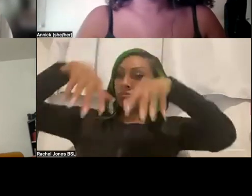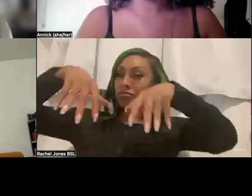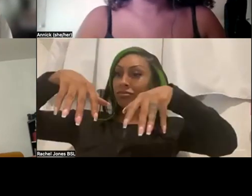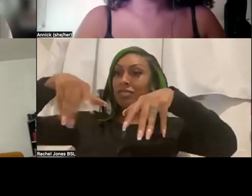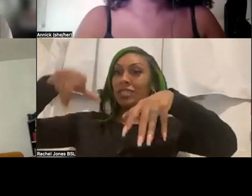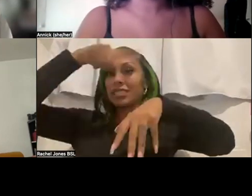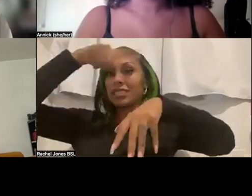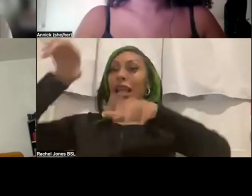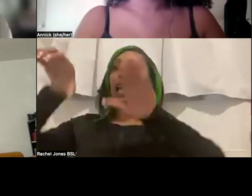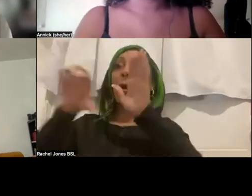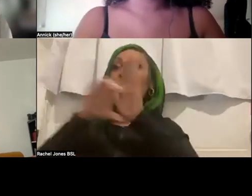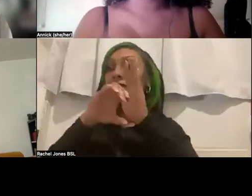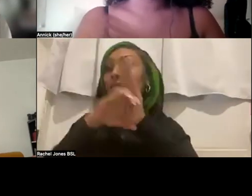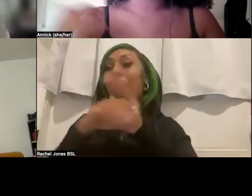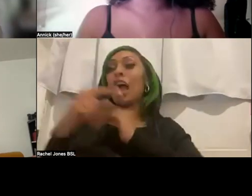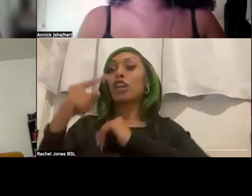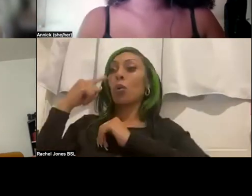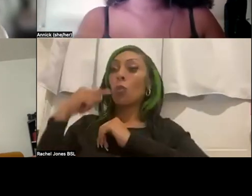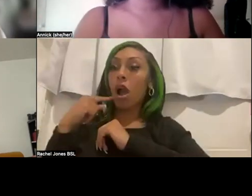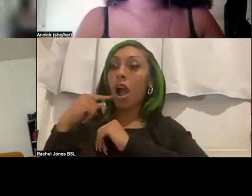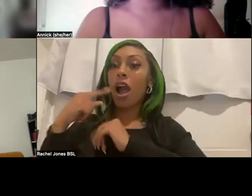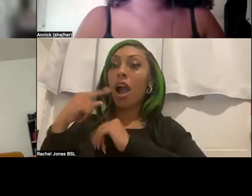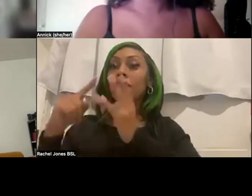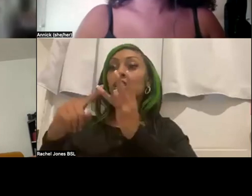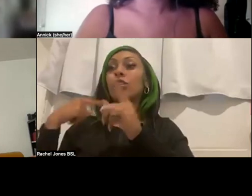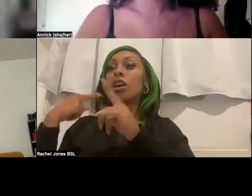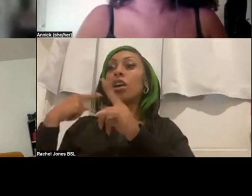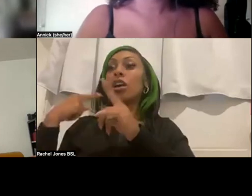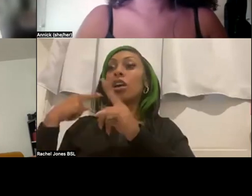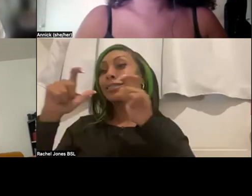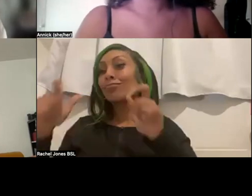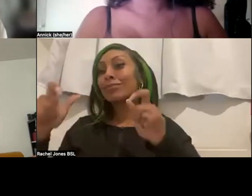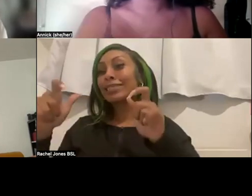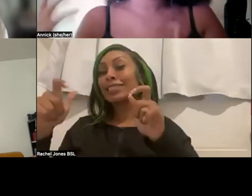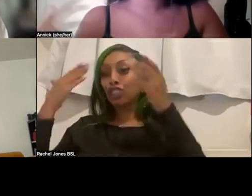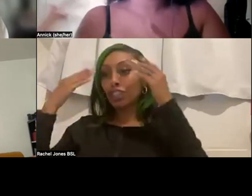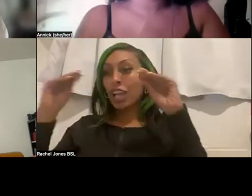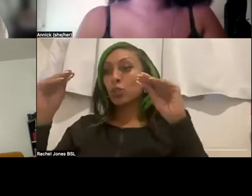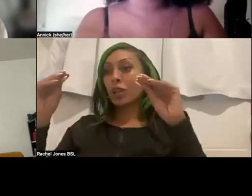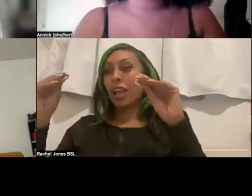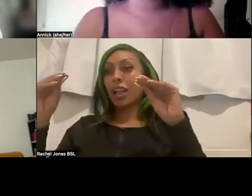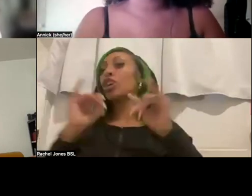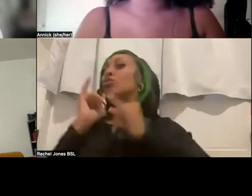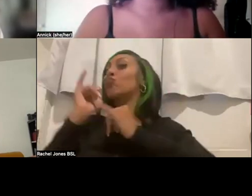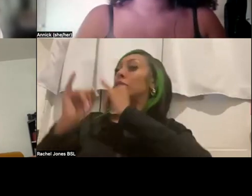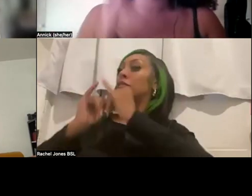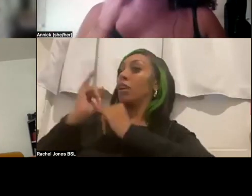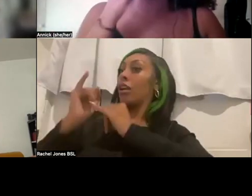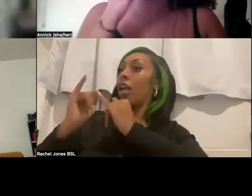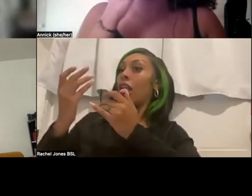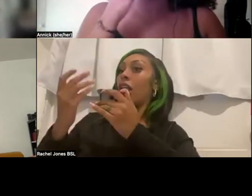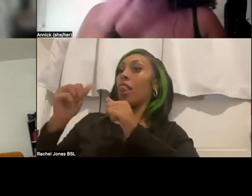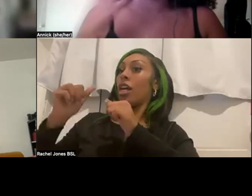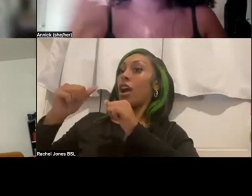Oxbridge educated, who are very critical of the ways of the more traditional ways of doing social